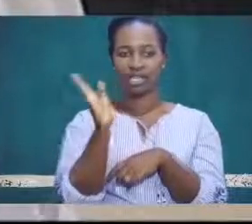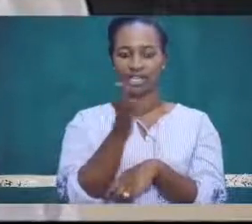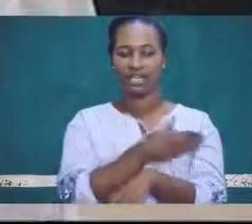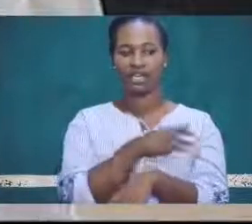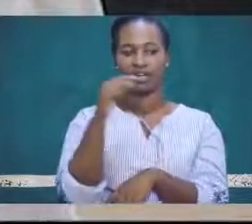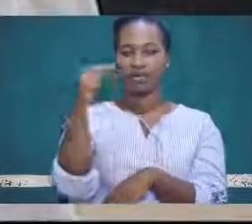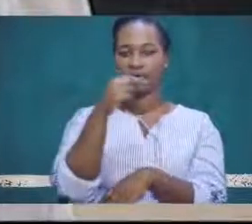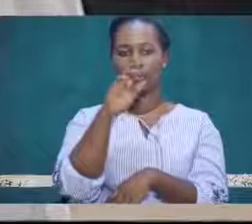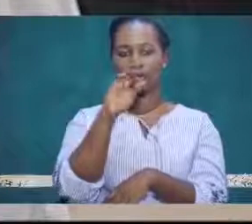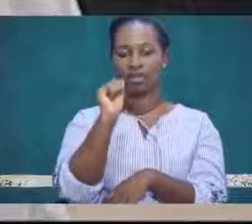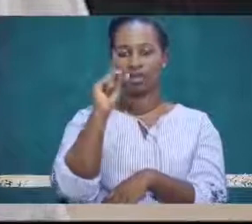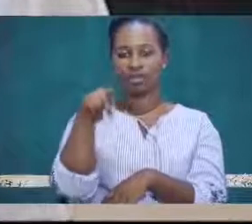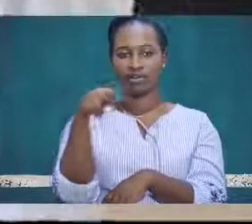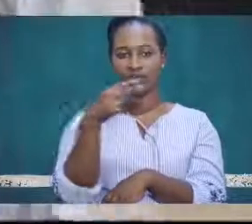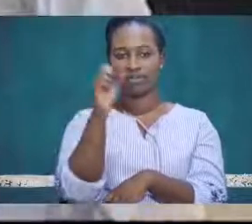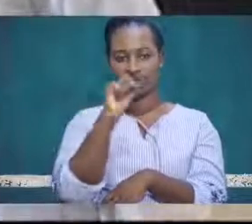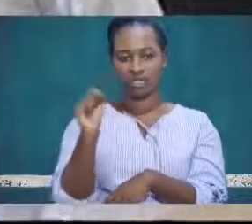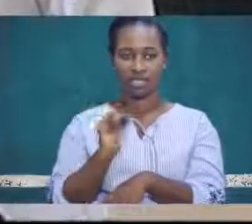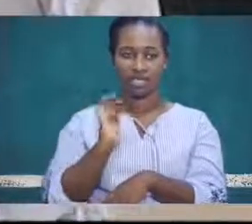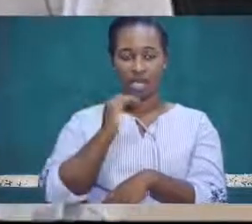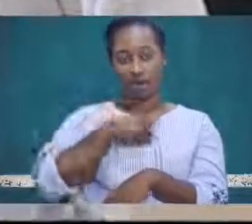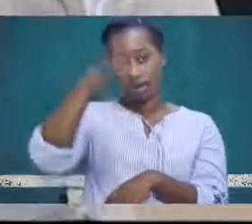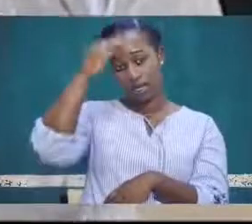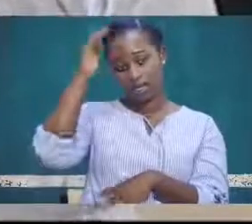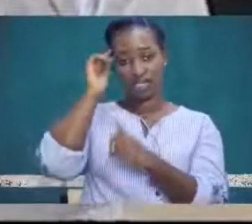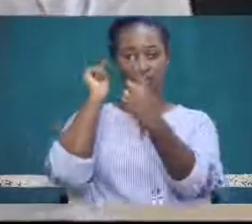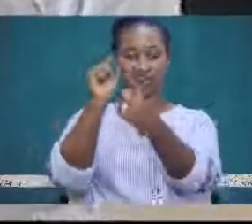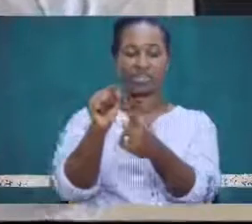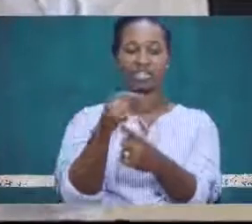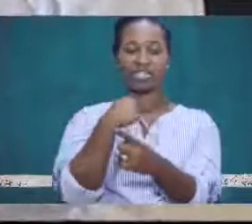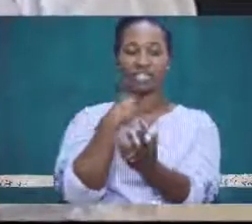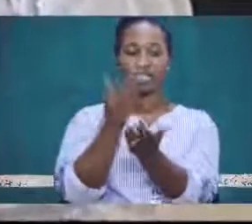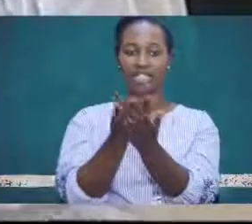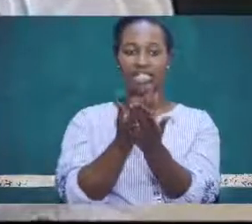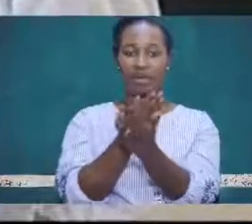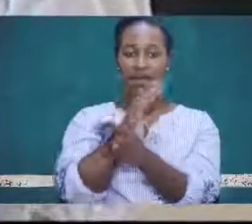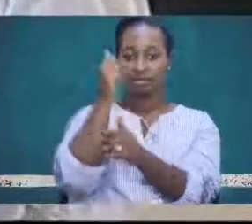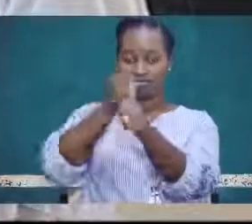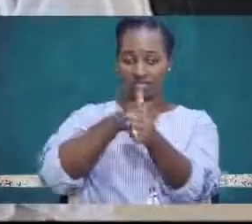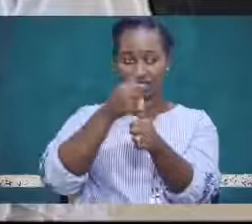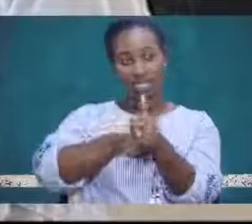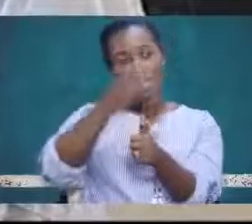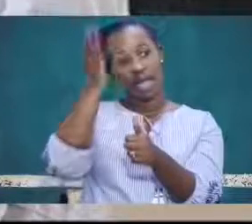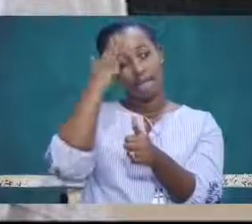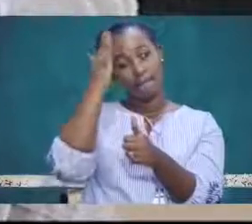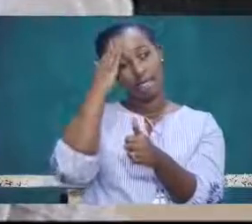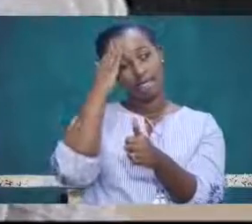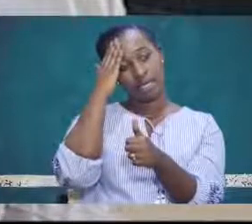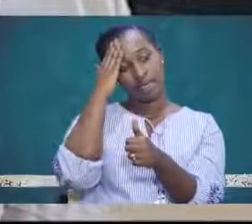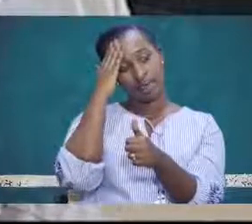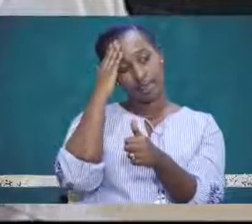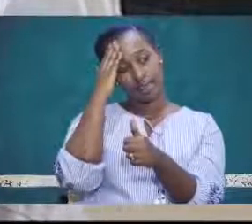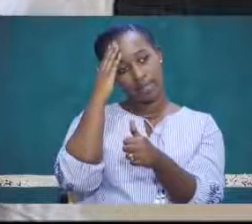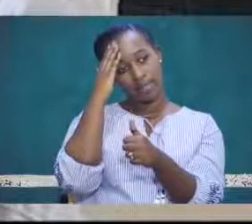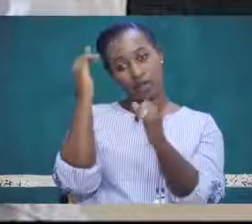our learning objective, by the end of this lesson, I expect each of you to be knowing how to plot, how